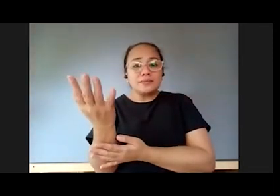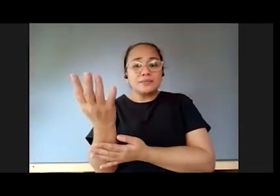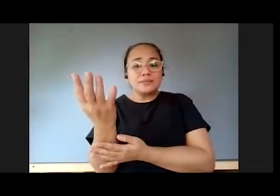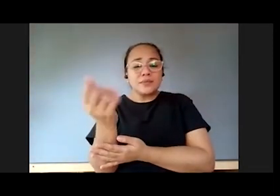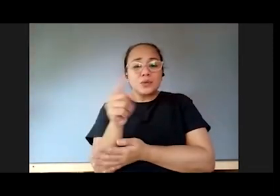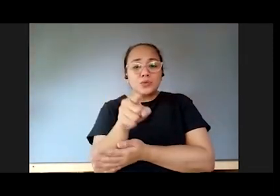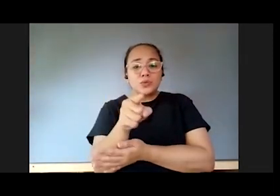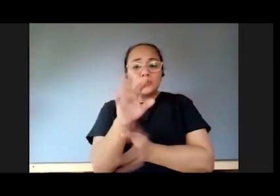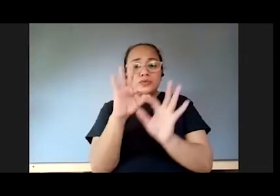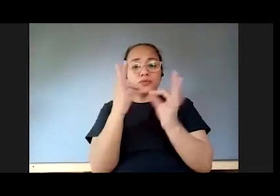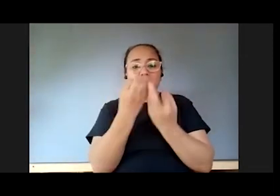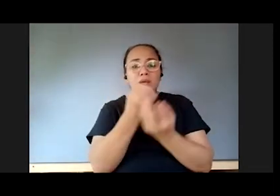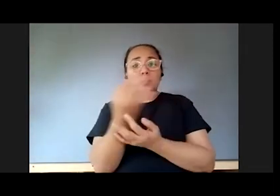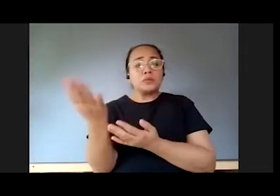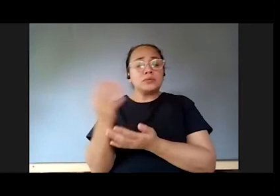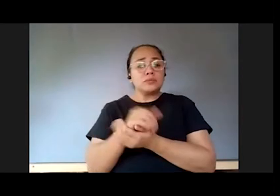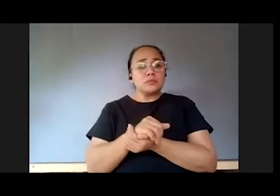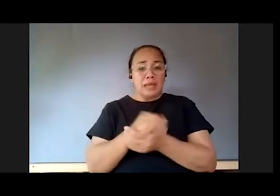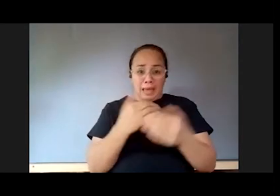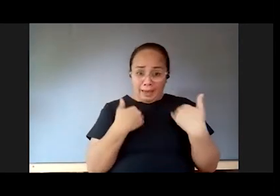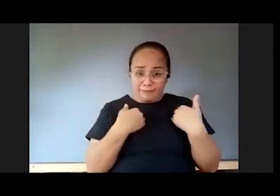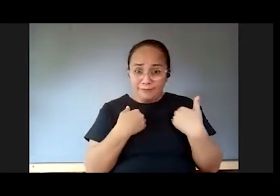Is there a have in that sentence?